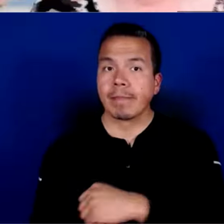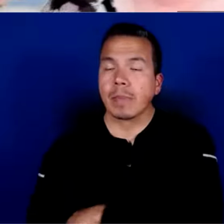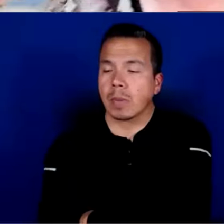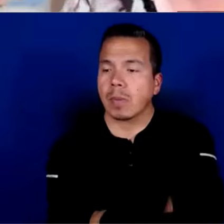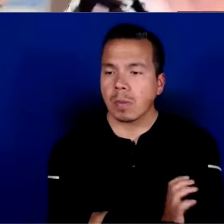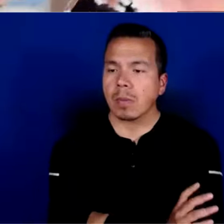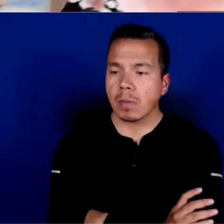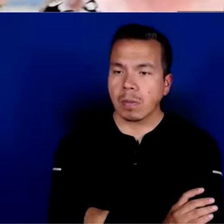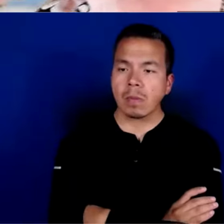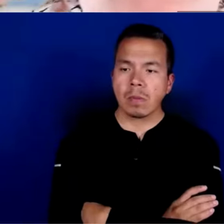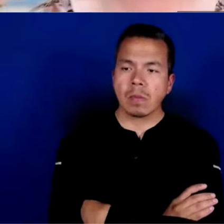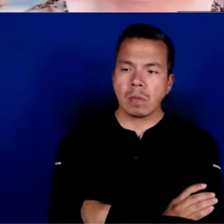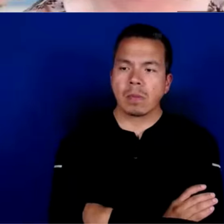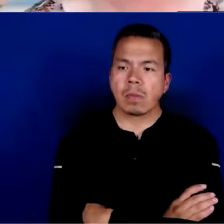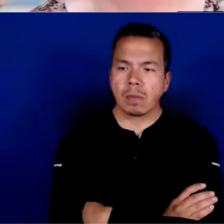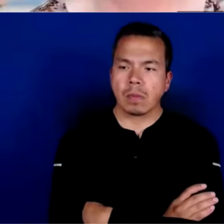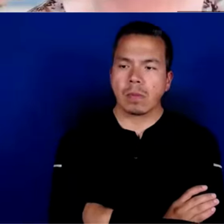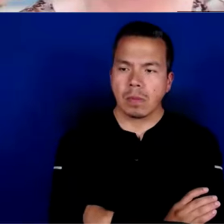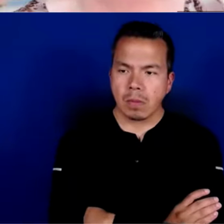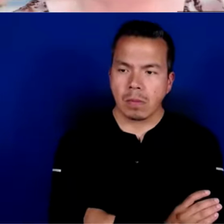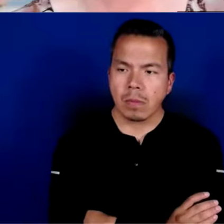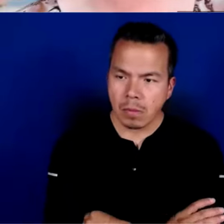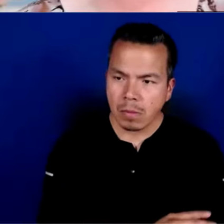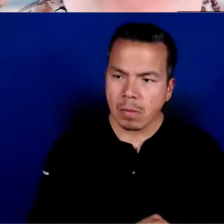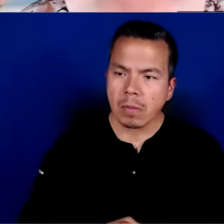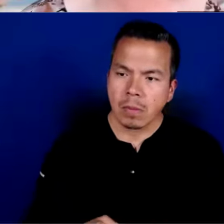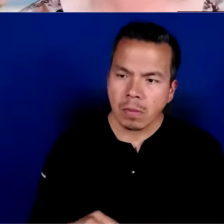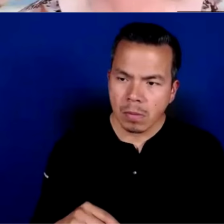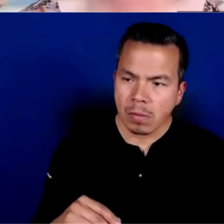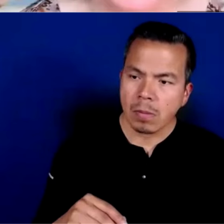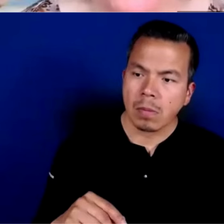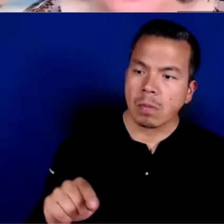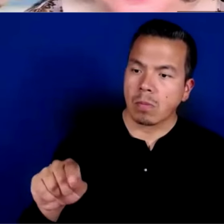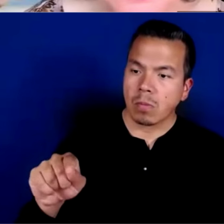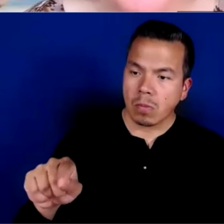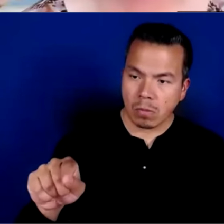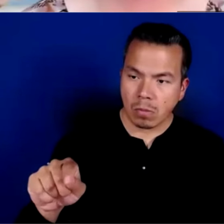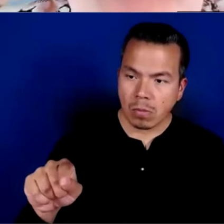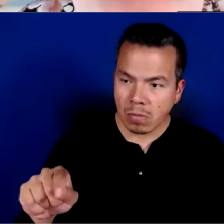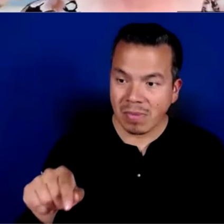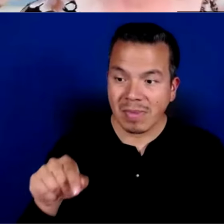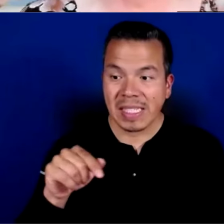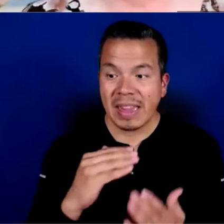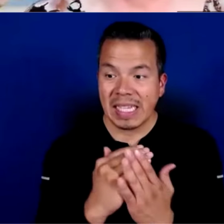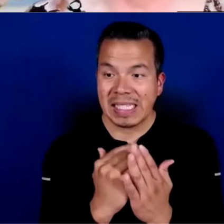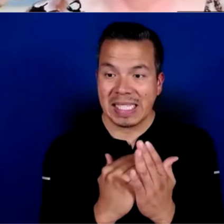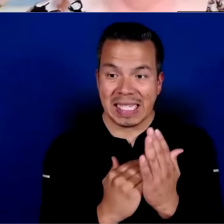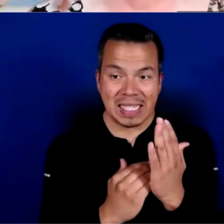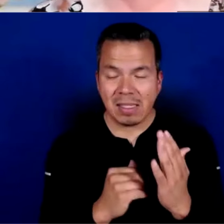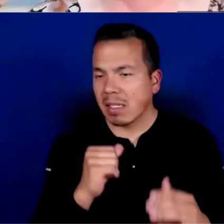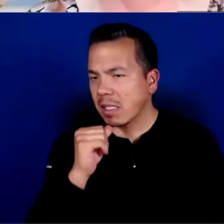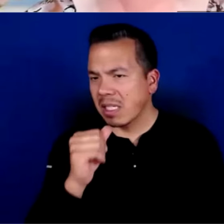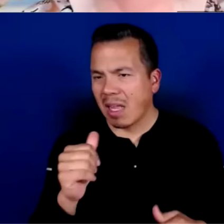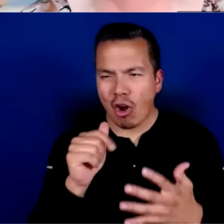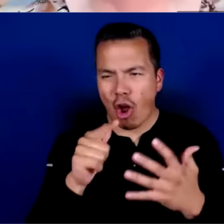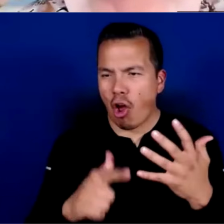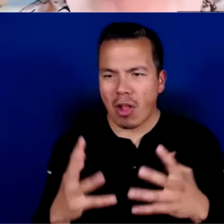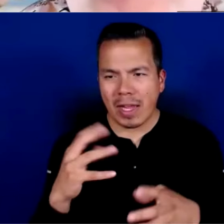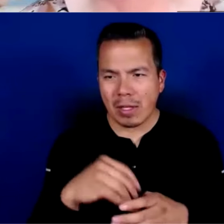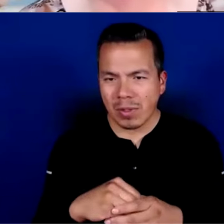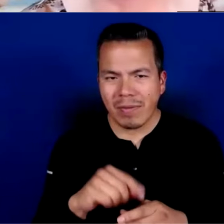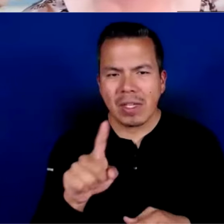Yep, people on SSI, they will not count one vehicle. This list is not all inclusive. This was just some examples of